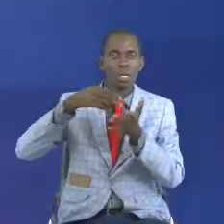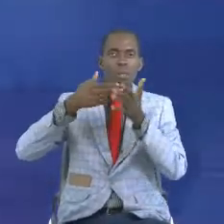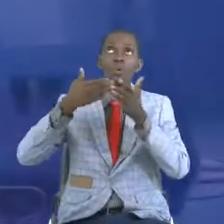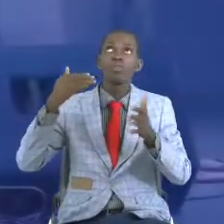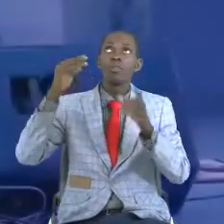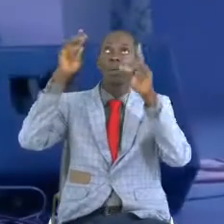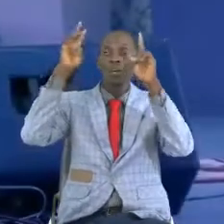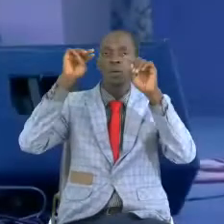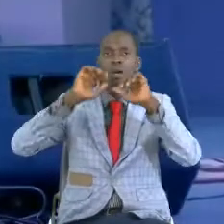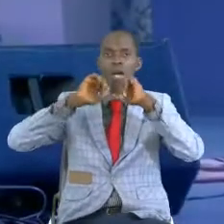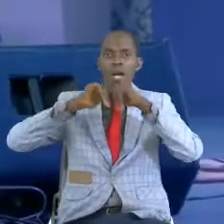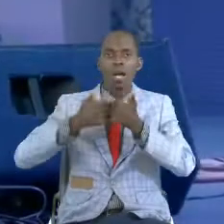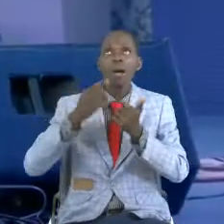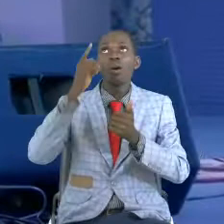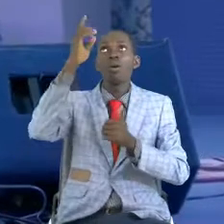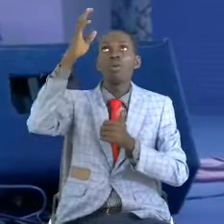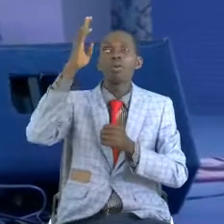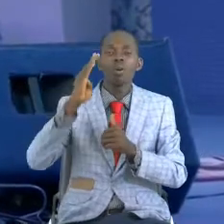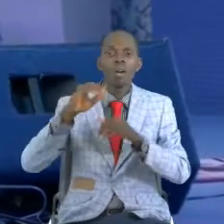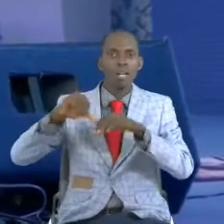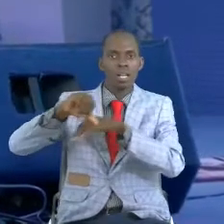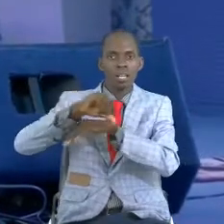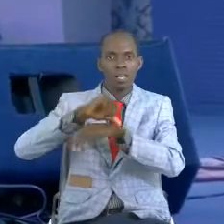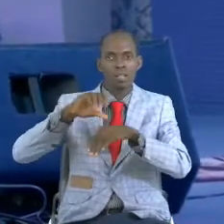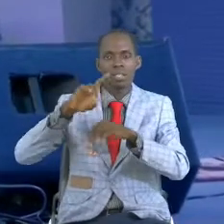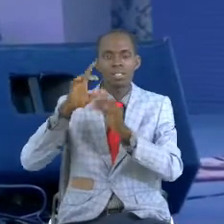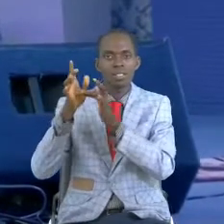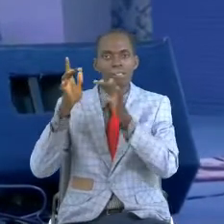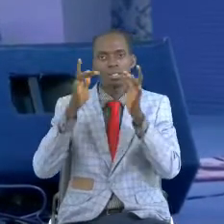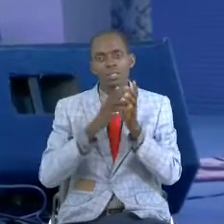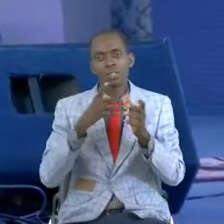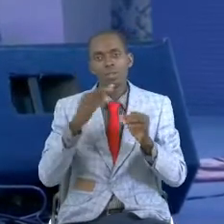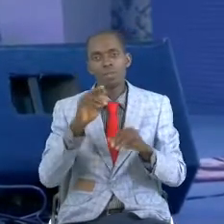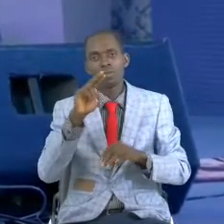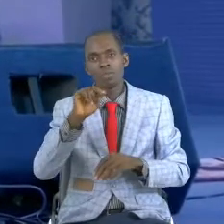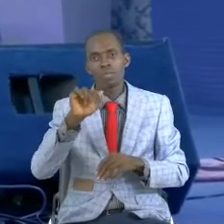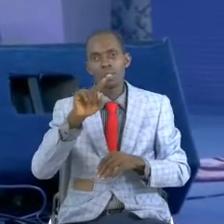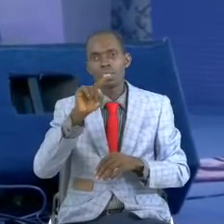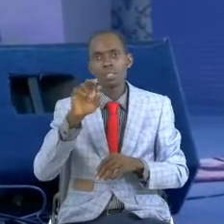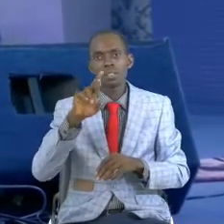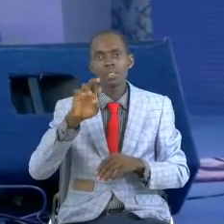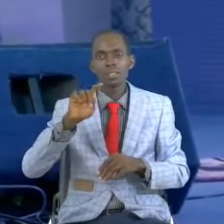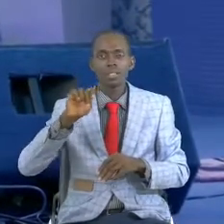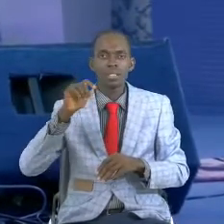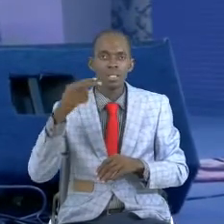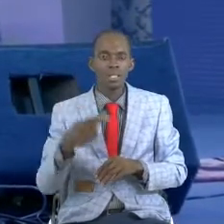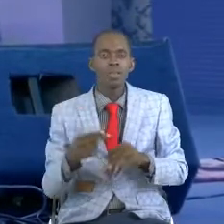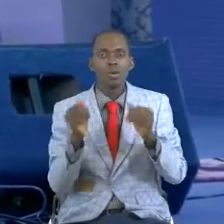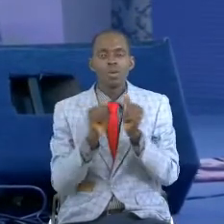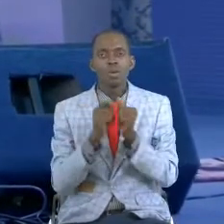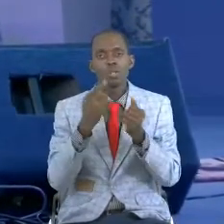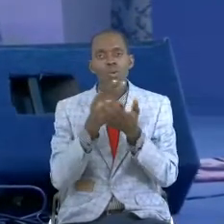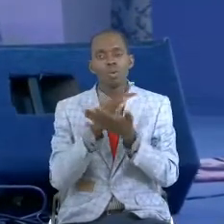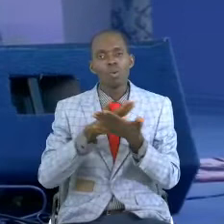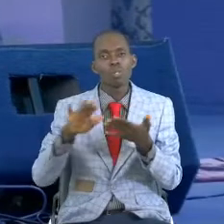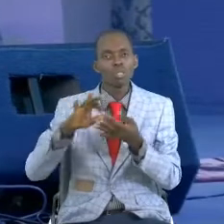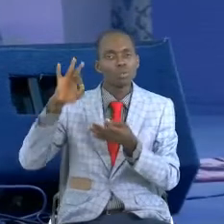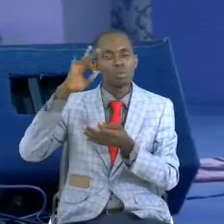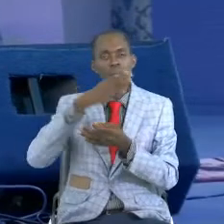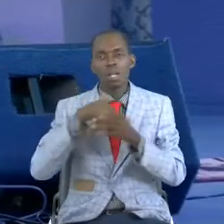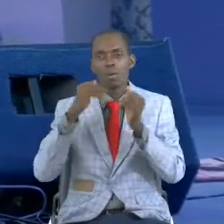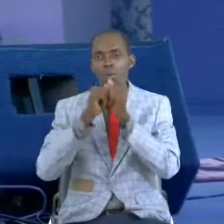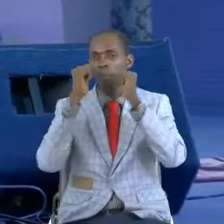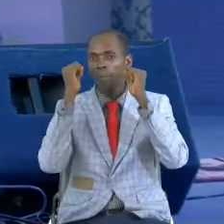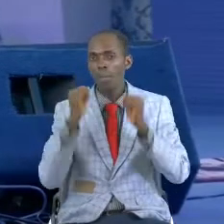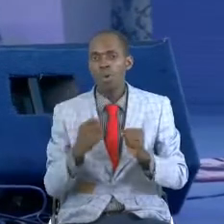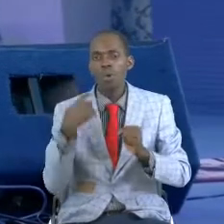God anointed Jesus of Nazareth with the Holy Ghost and with power, who went about